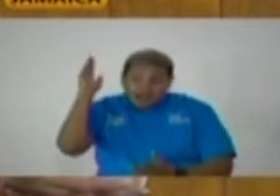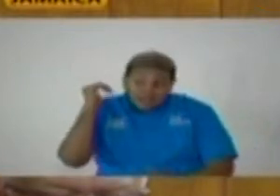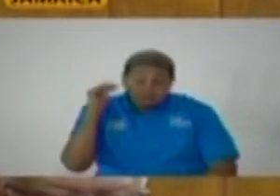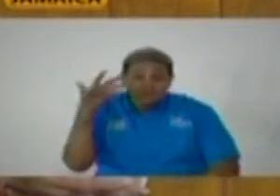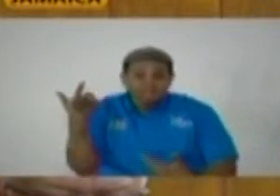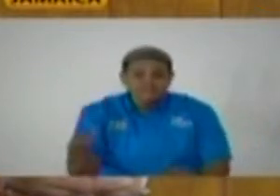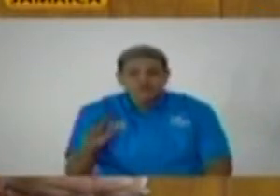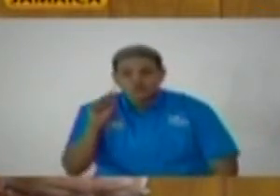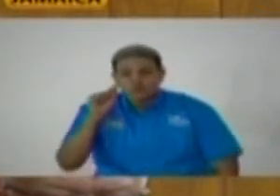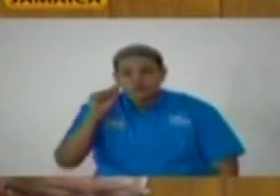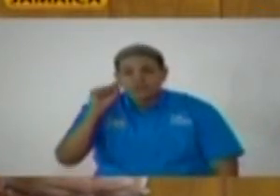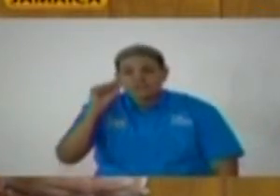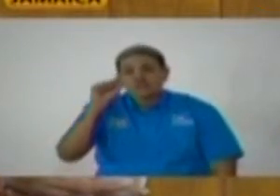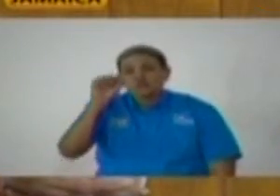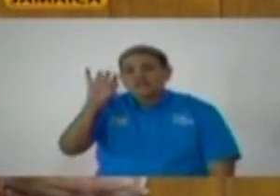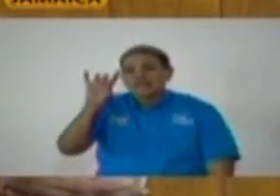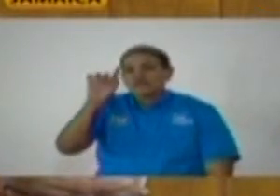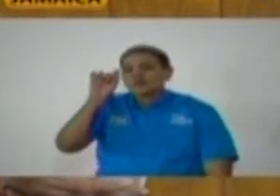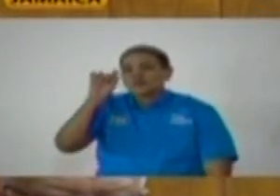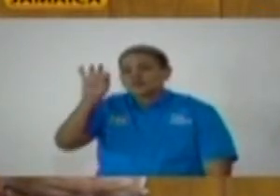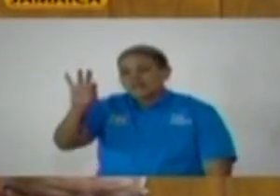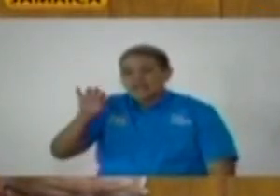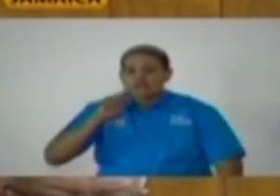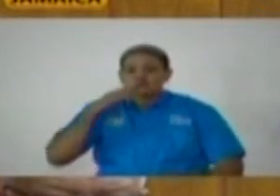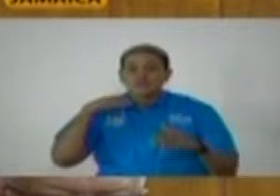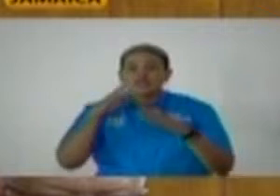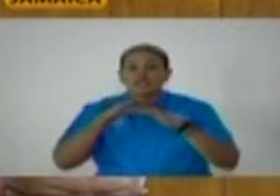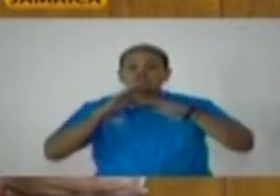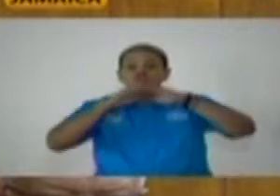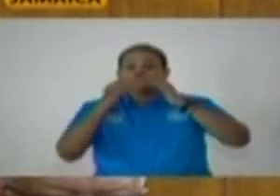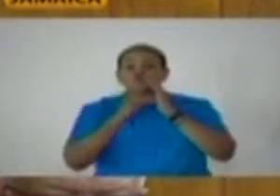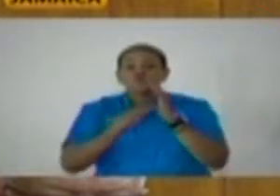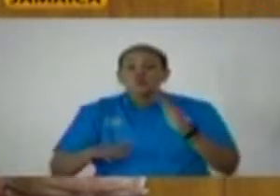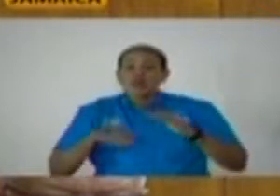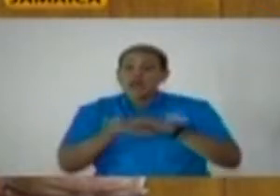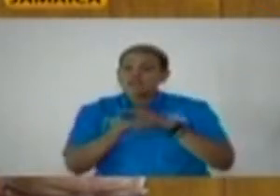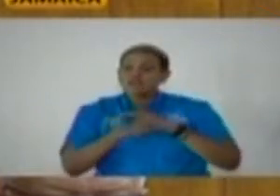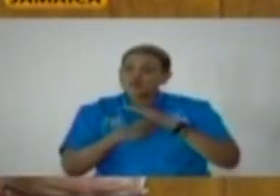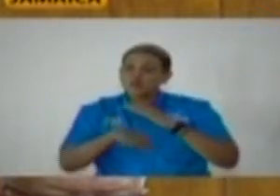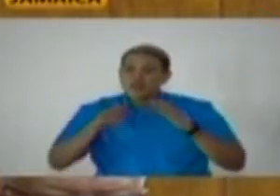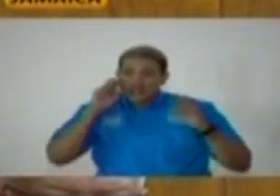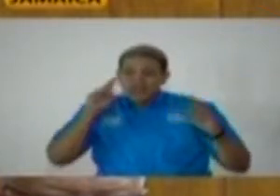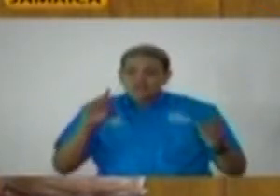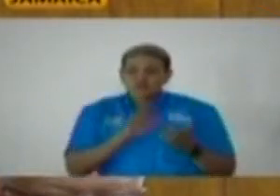2028-29 to increase student access to quality educational school places.